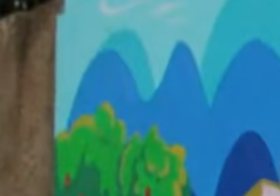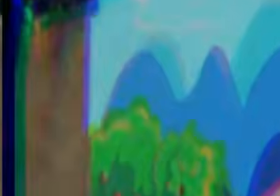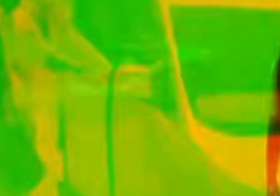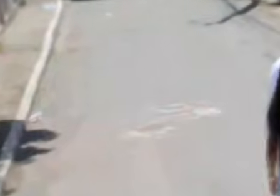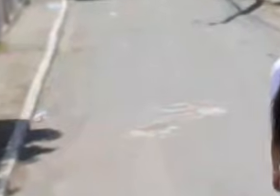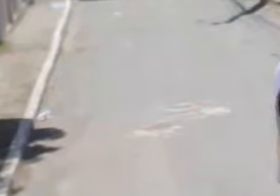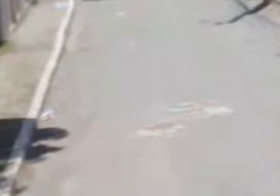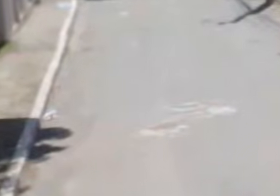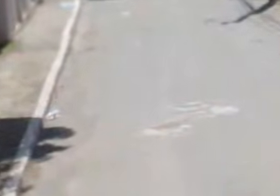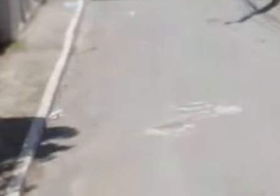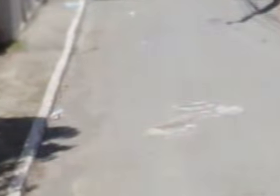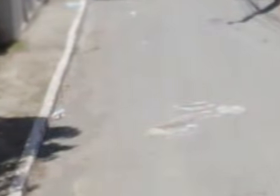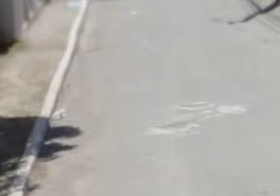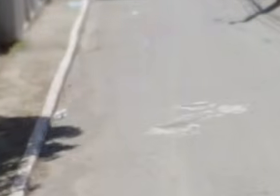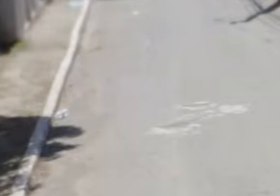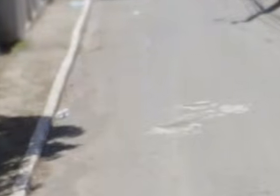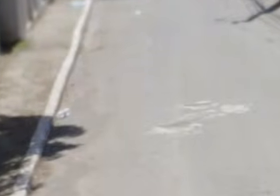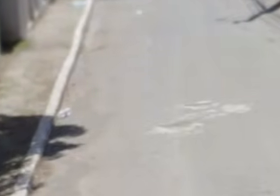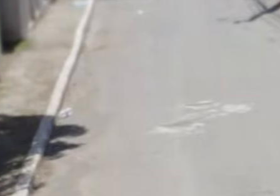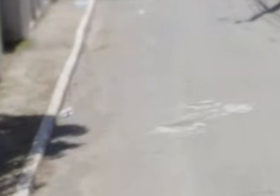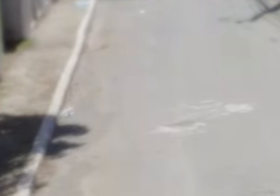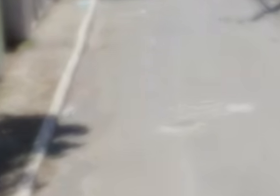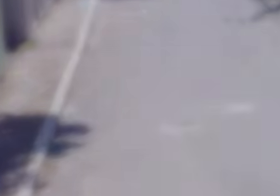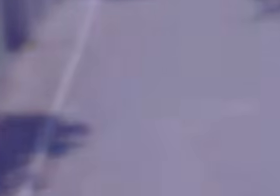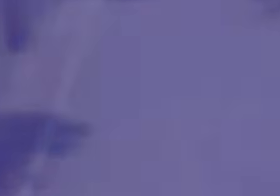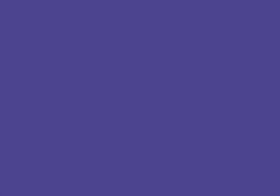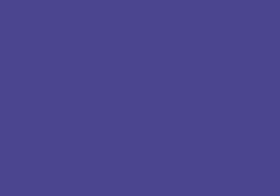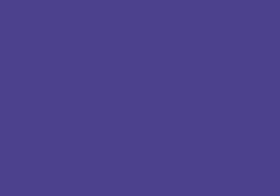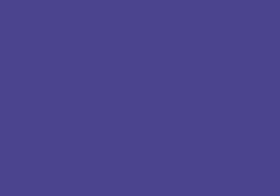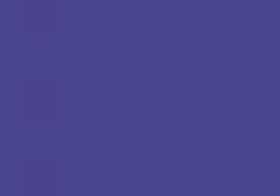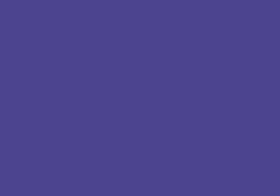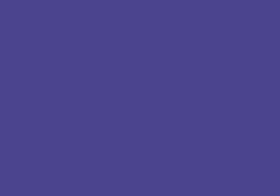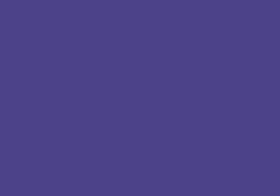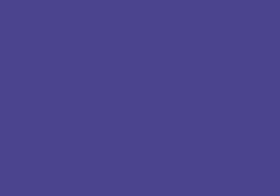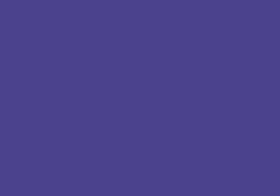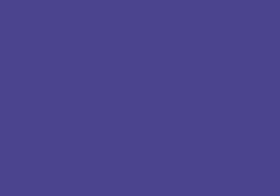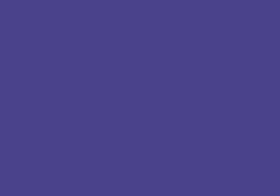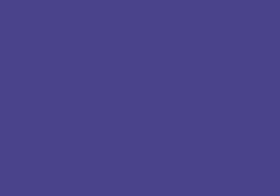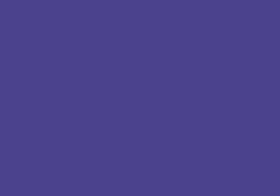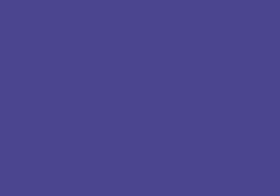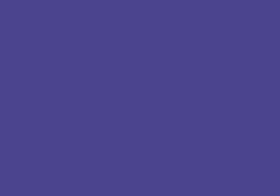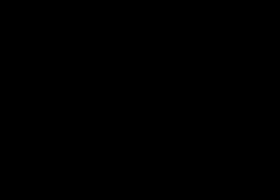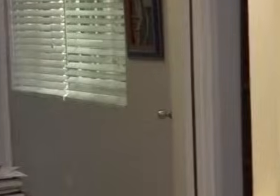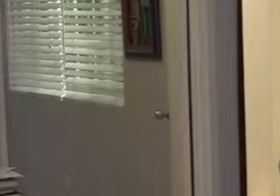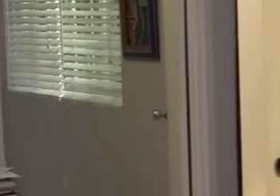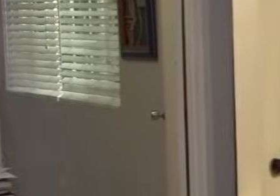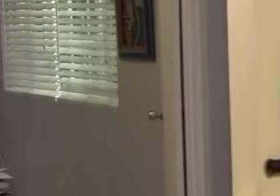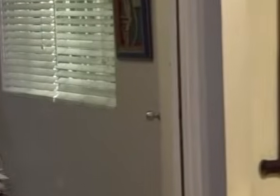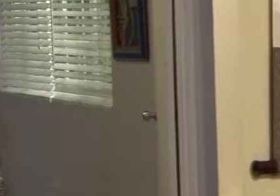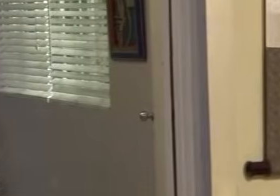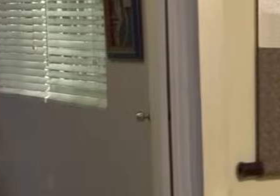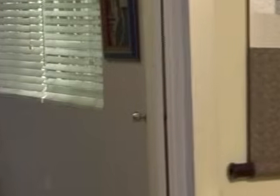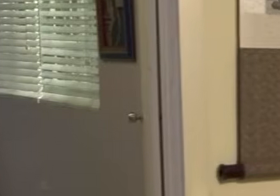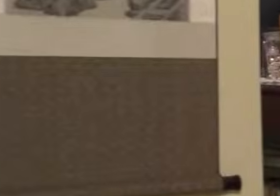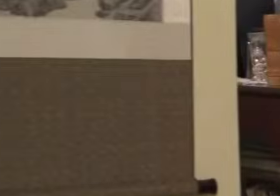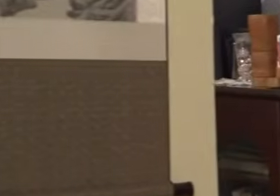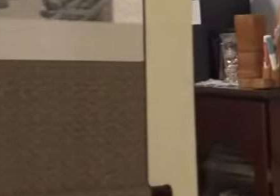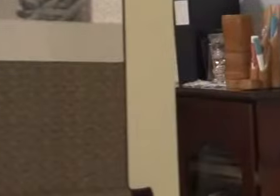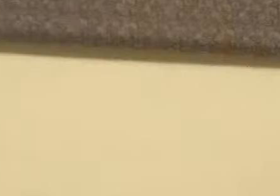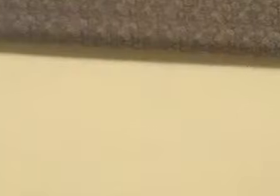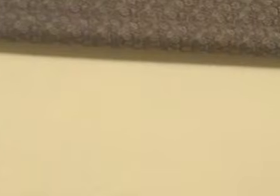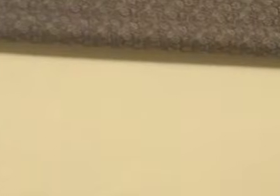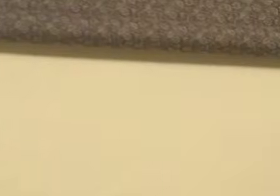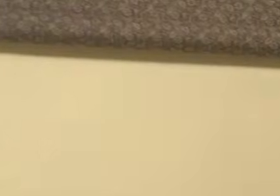live good. Come together as one. I make the violence the world. What can a little germs